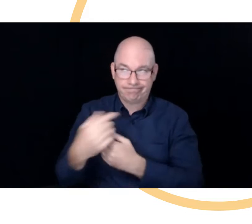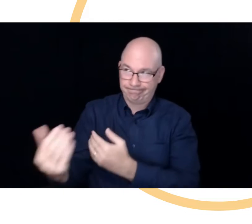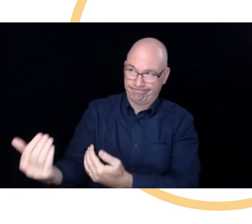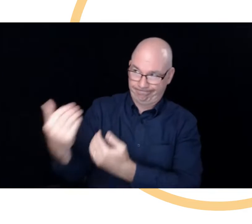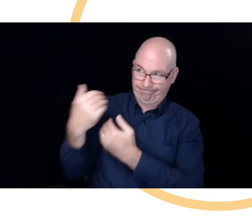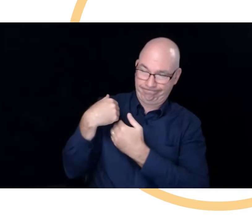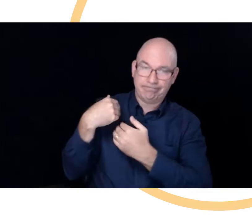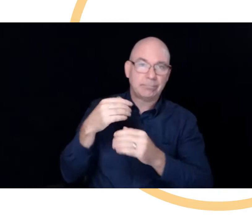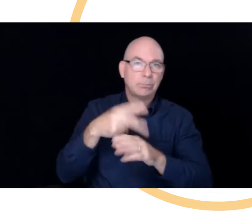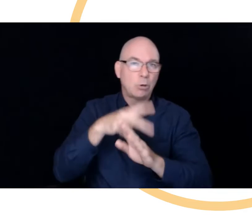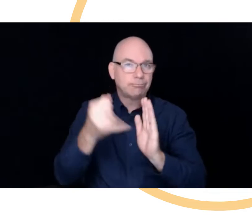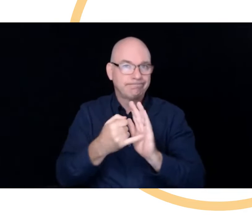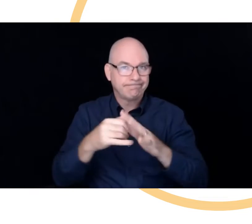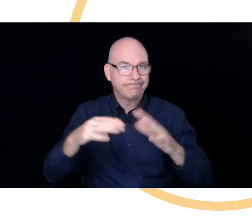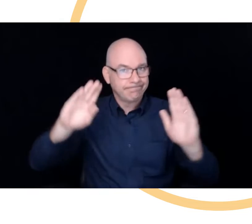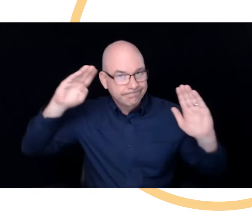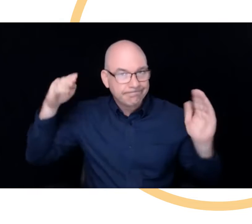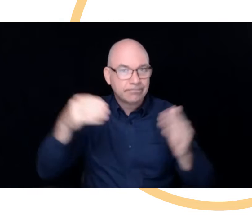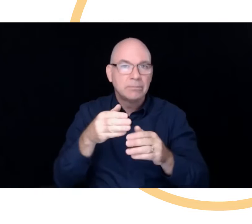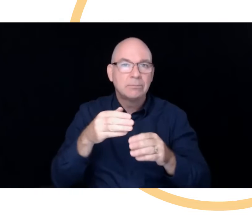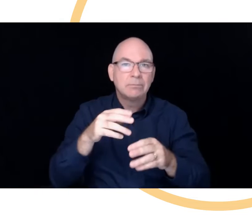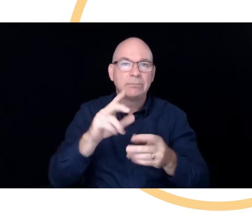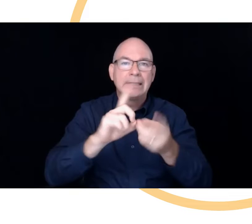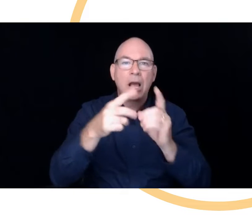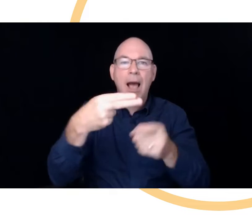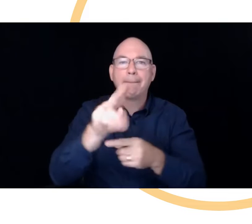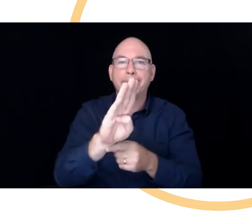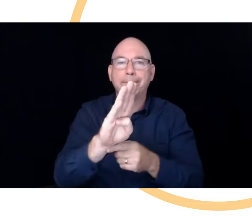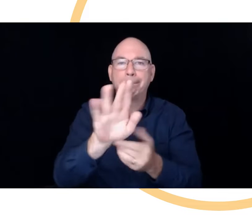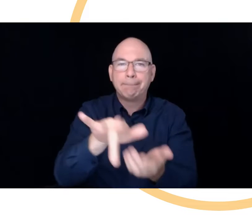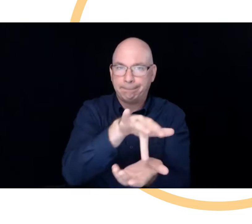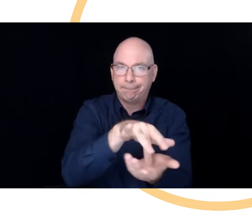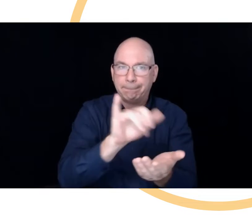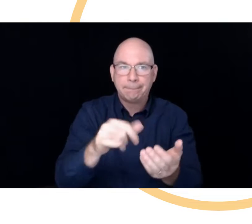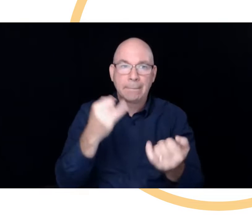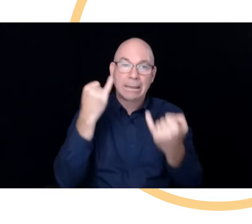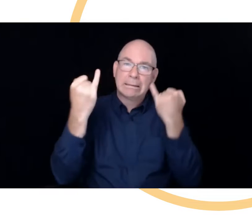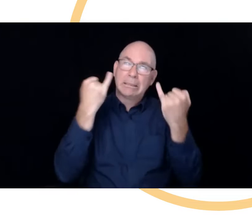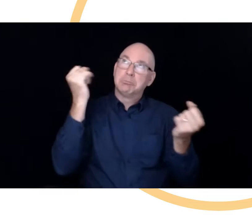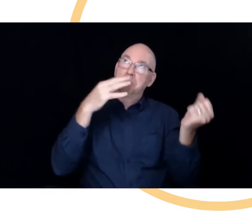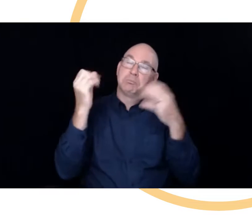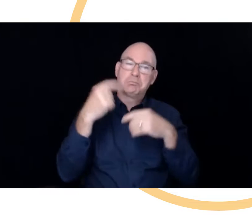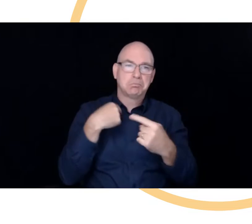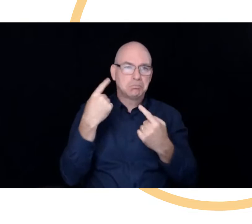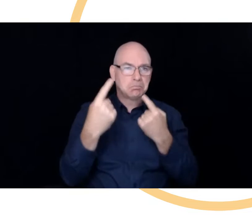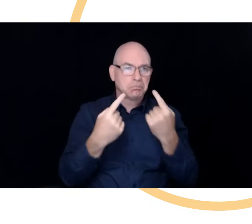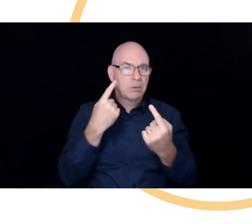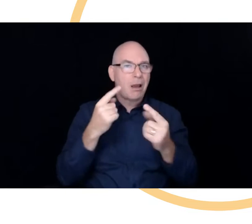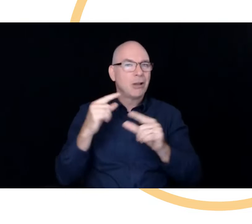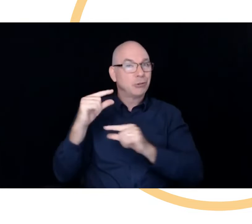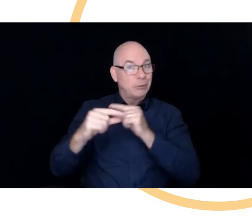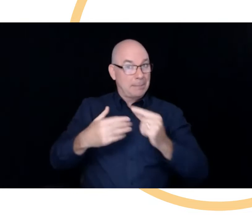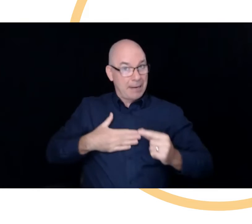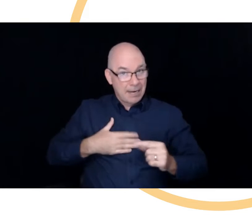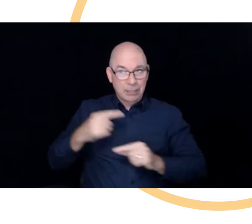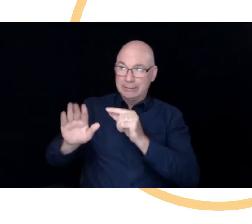projects that clustered around the theme of digital harms. While putting my ideas together, I realized that different generations viewed